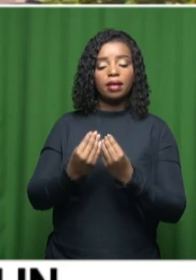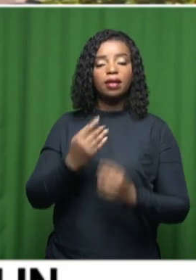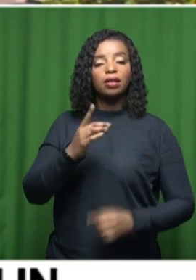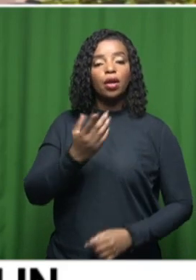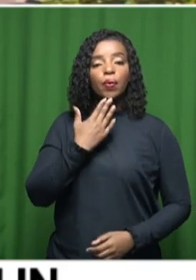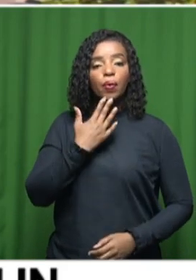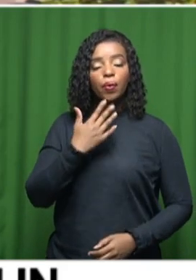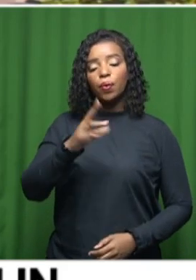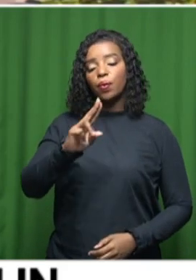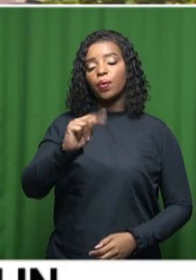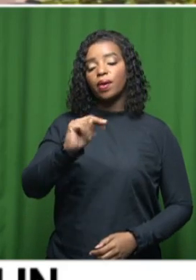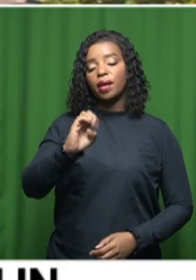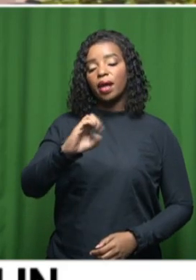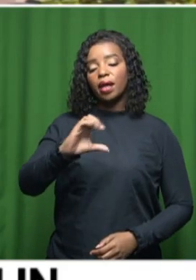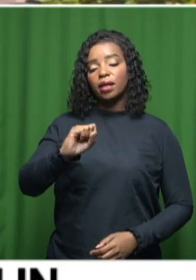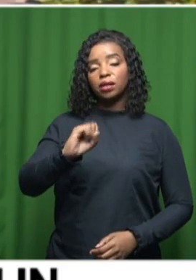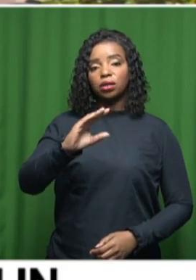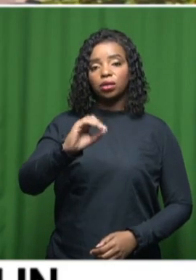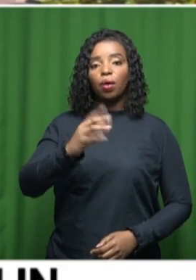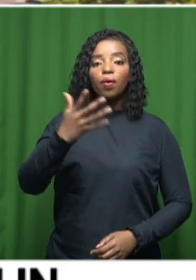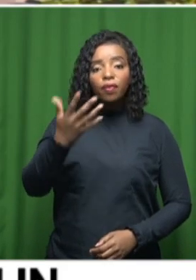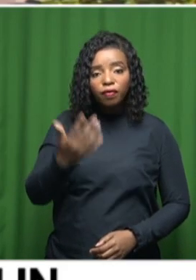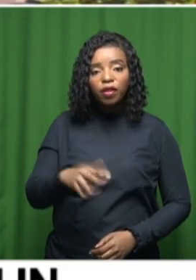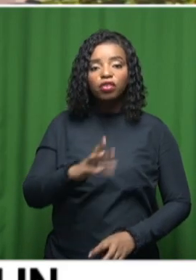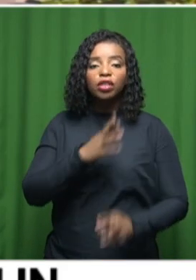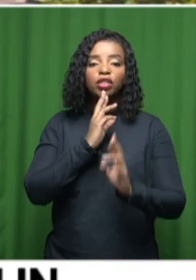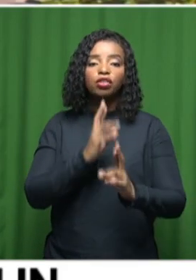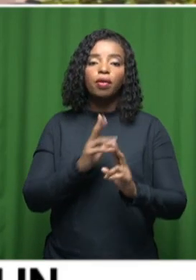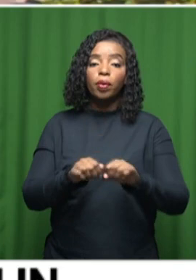They've released a report that